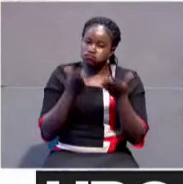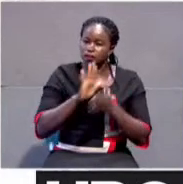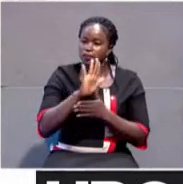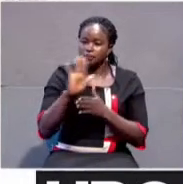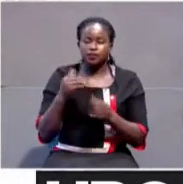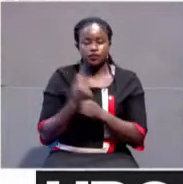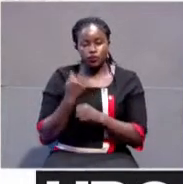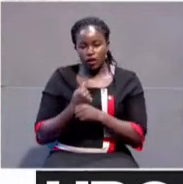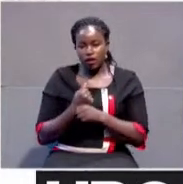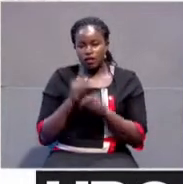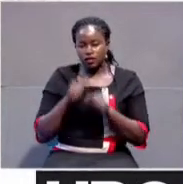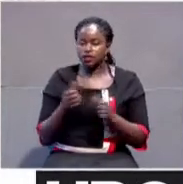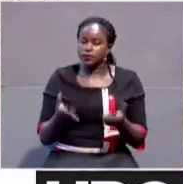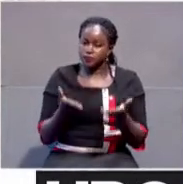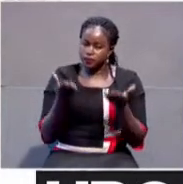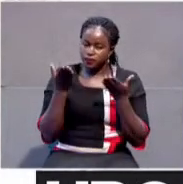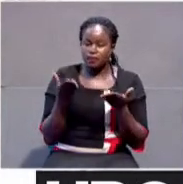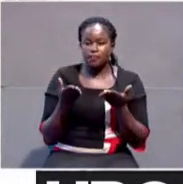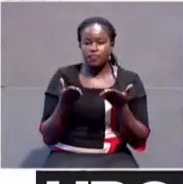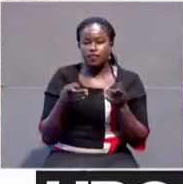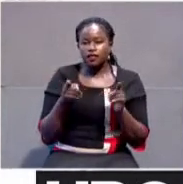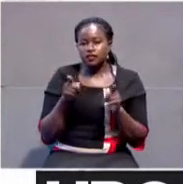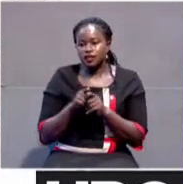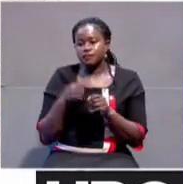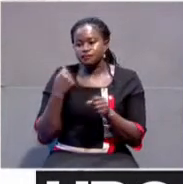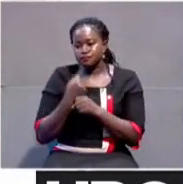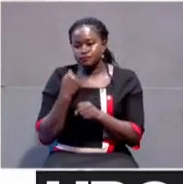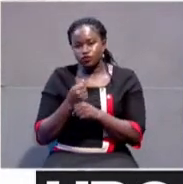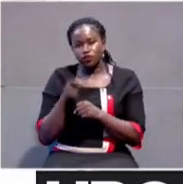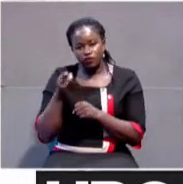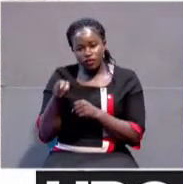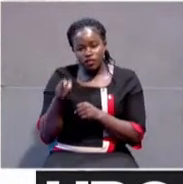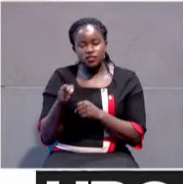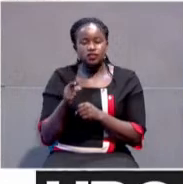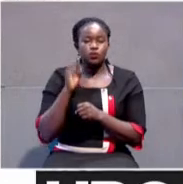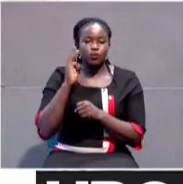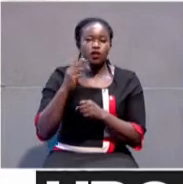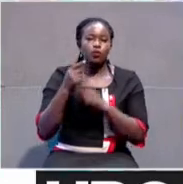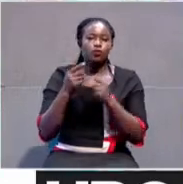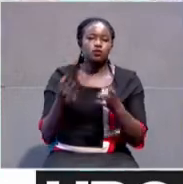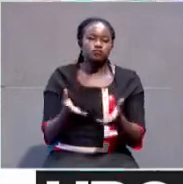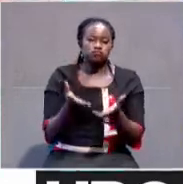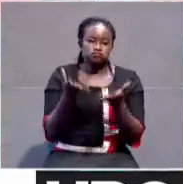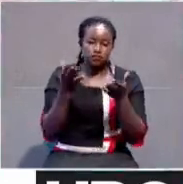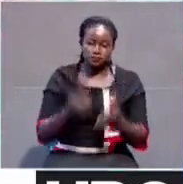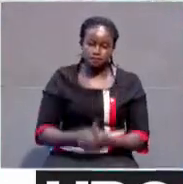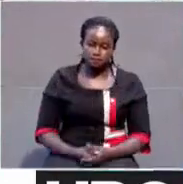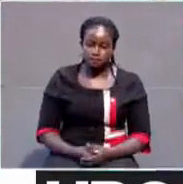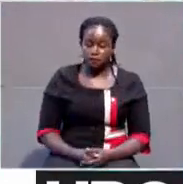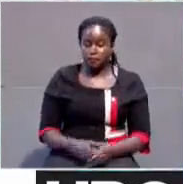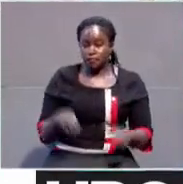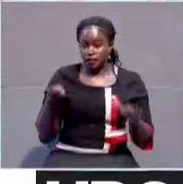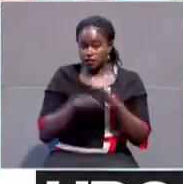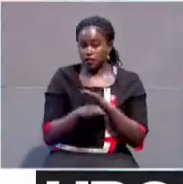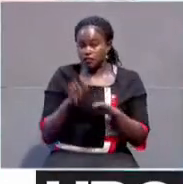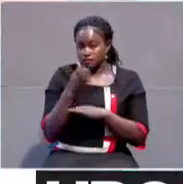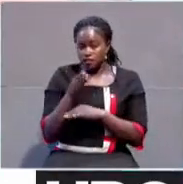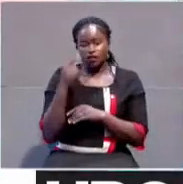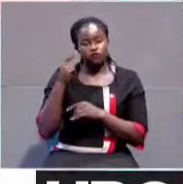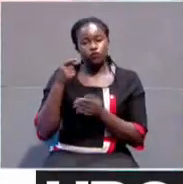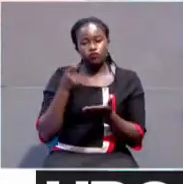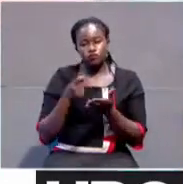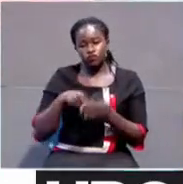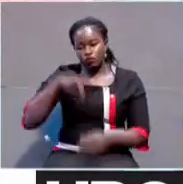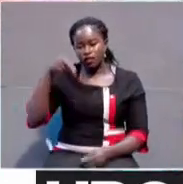productivity, and in that the production of this district will automatically grow. State Minister for Northern Uganda, Honorable